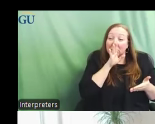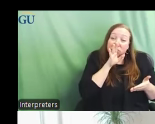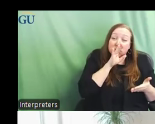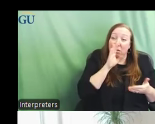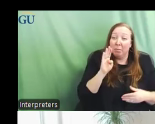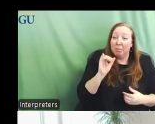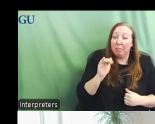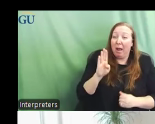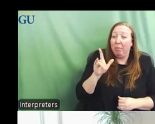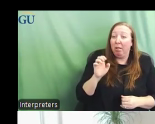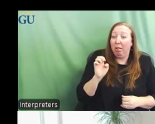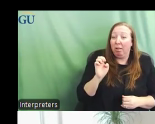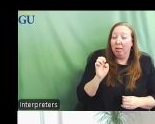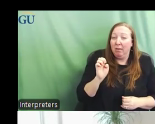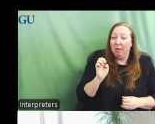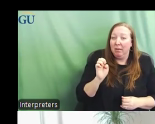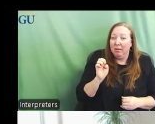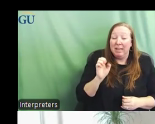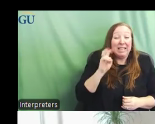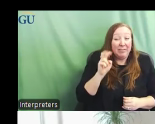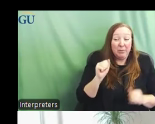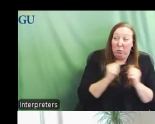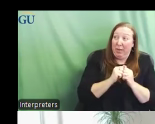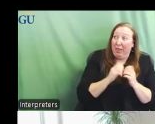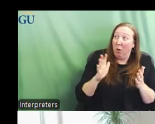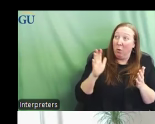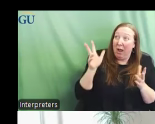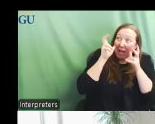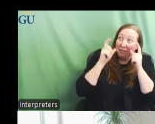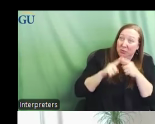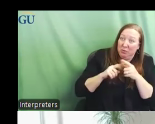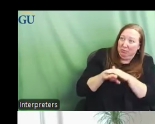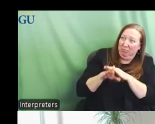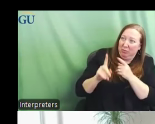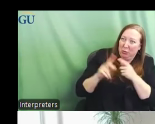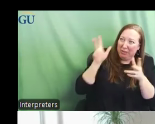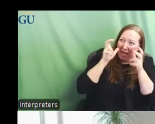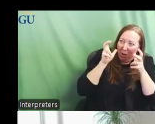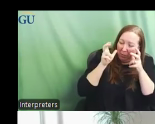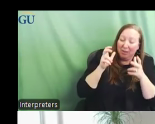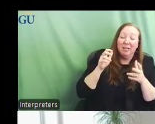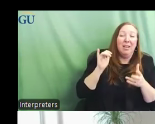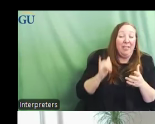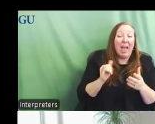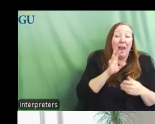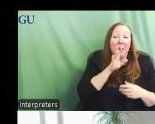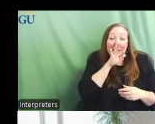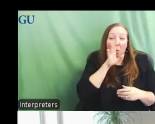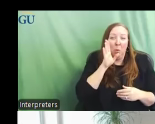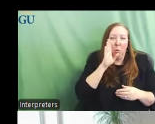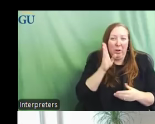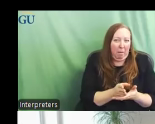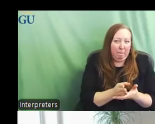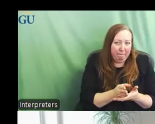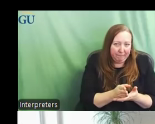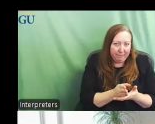without any access to sound, that may stop. But in the beginning, we see this babbling. We see this vocal behavior that may not